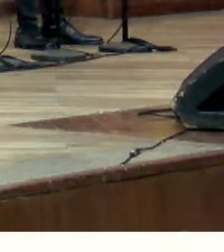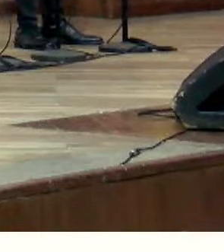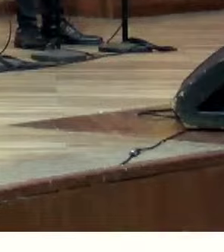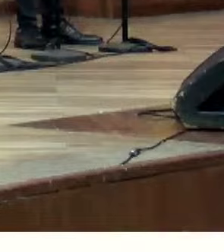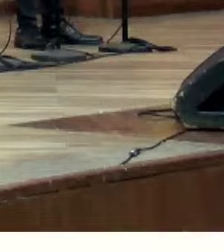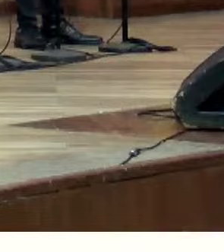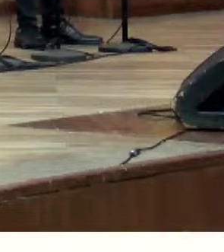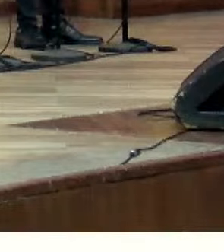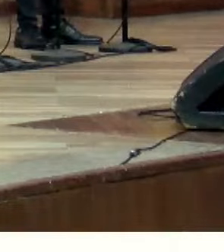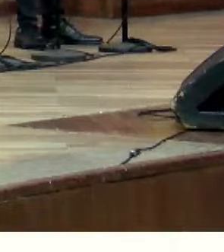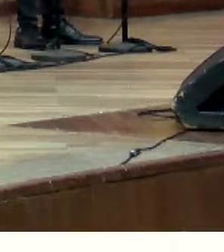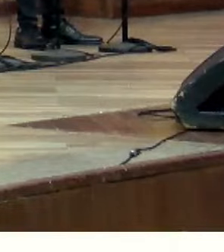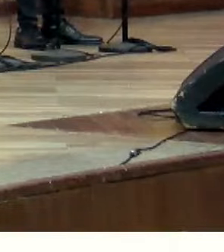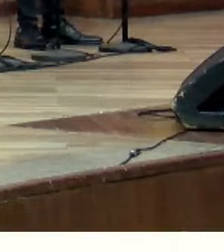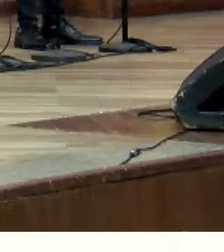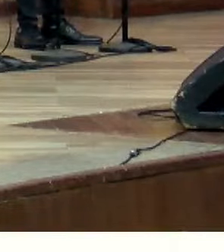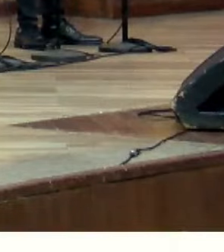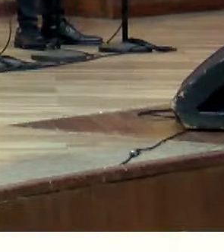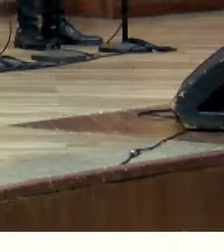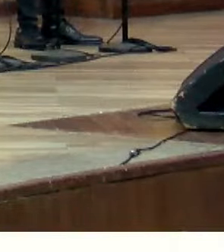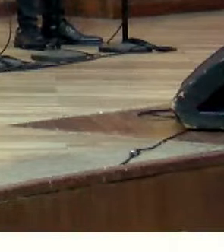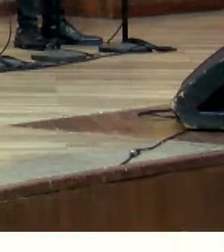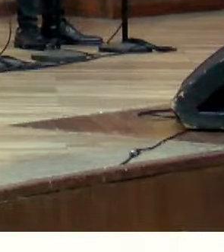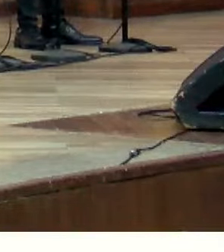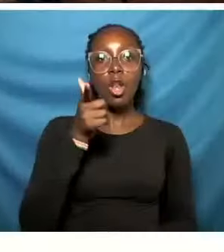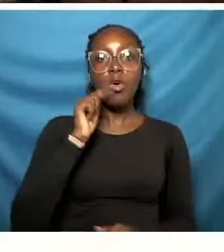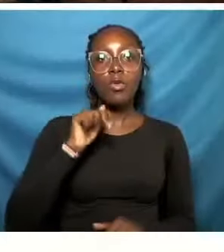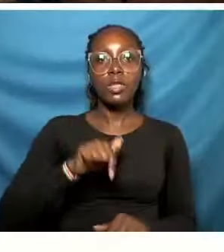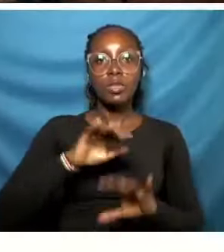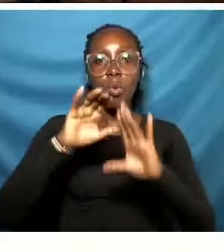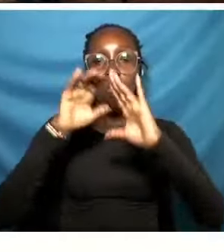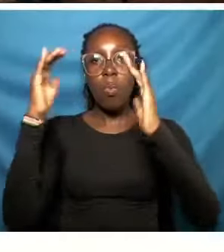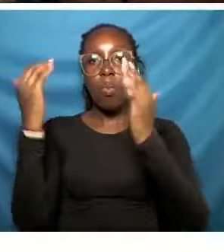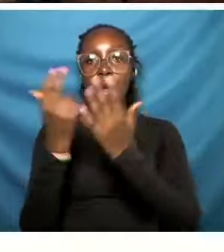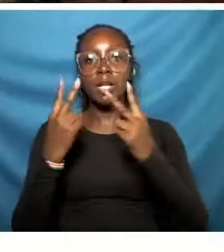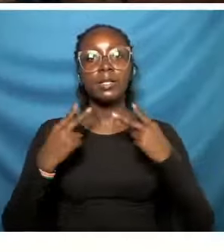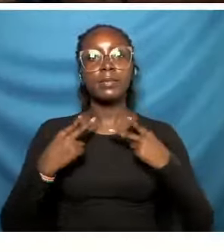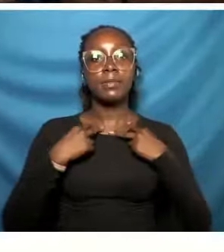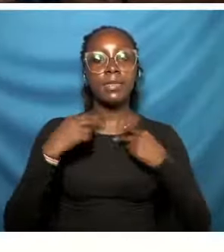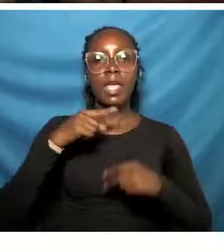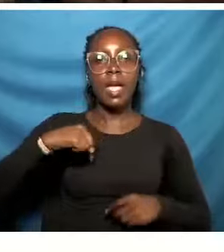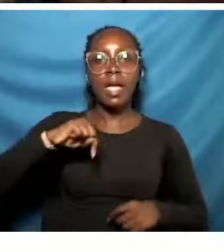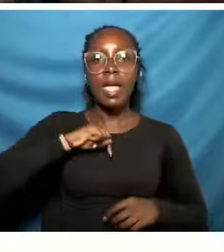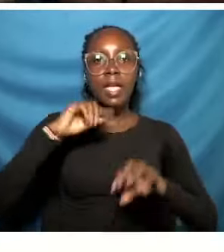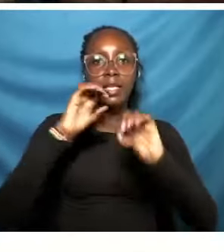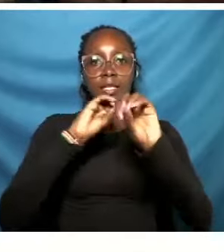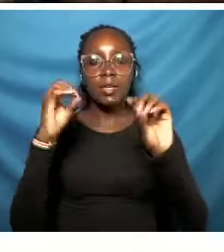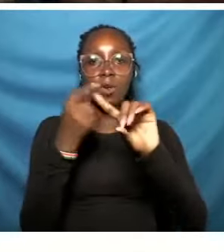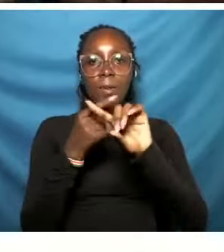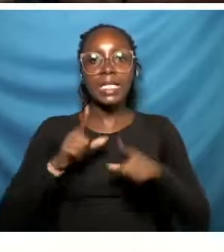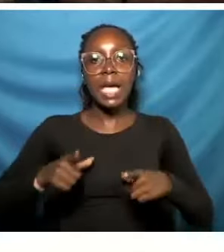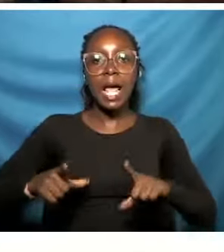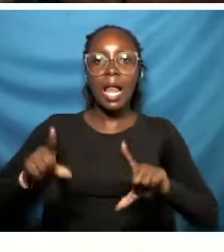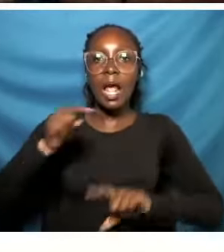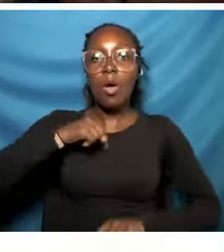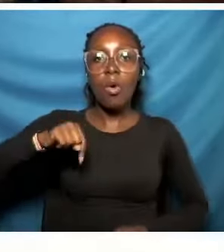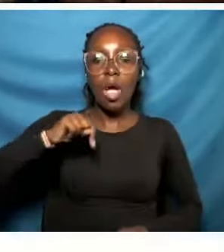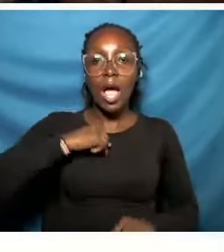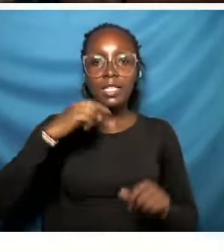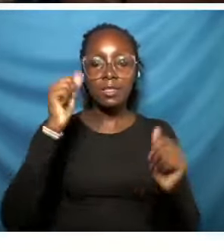of religion may not hold us captives, but that we may allow ourselves to reign with Christ high up